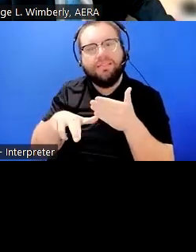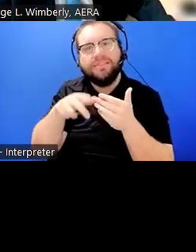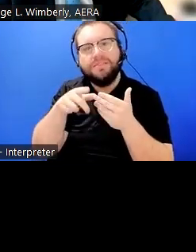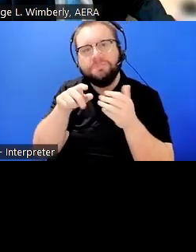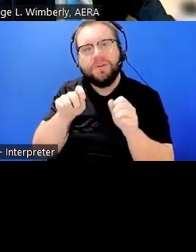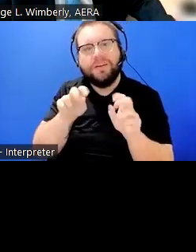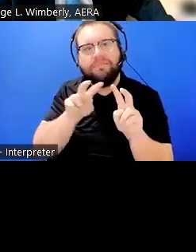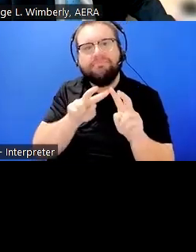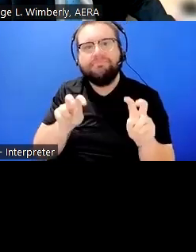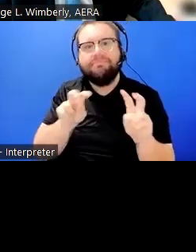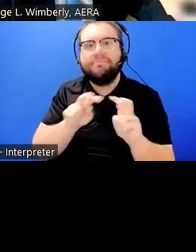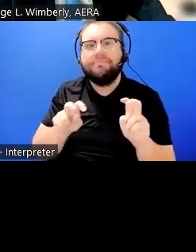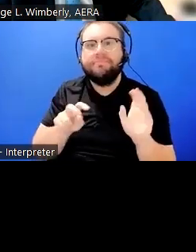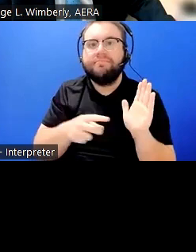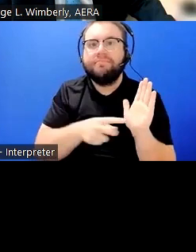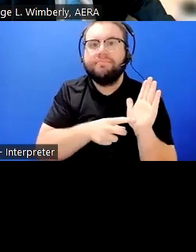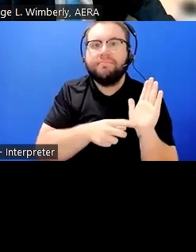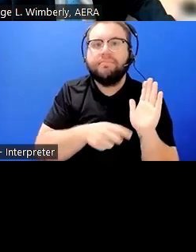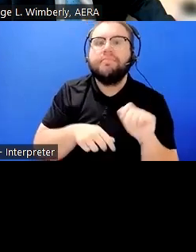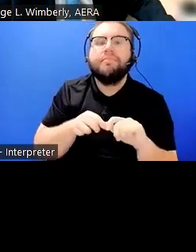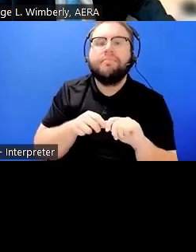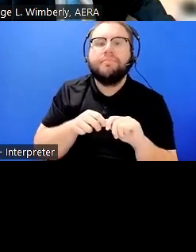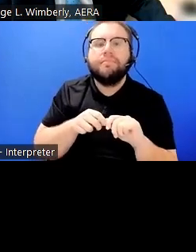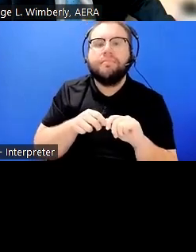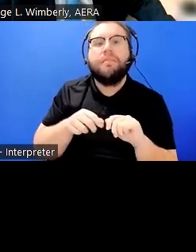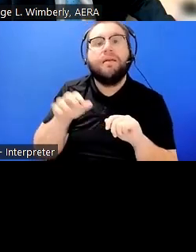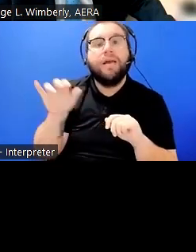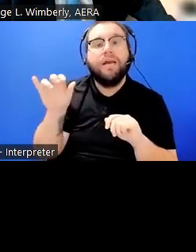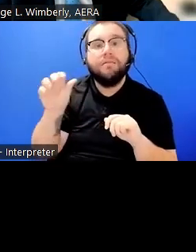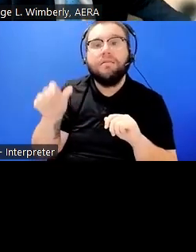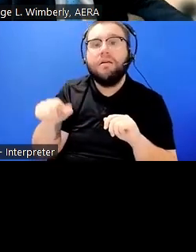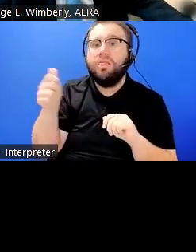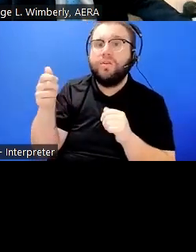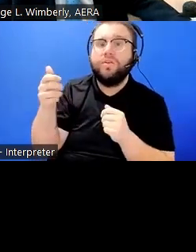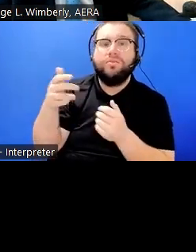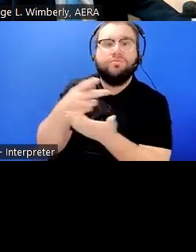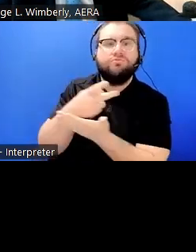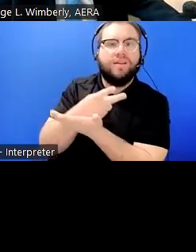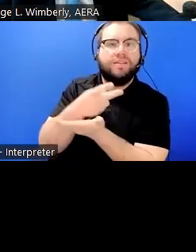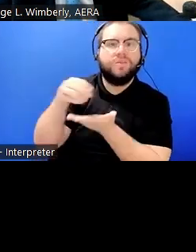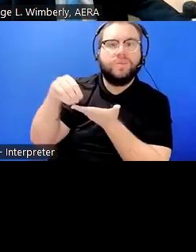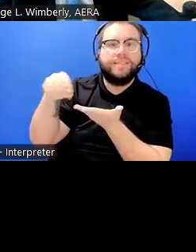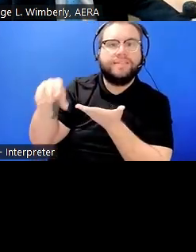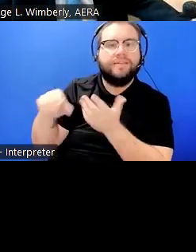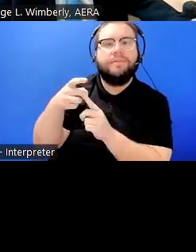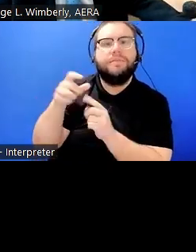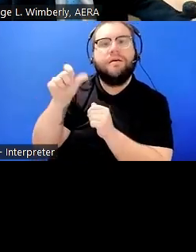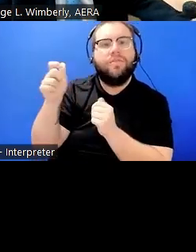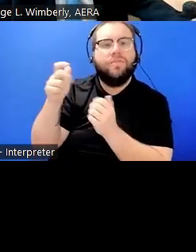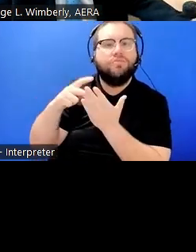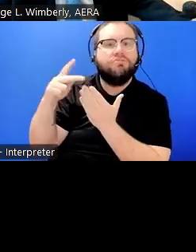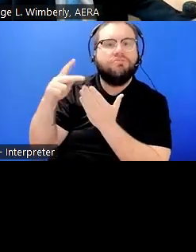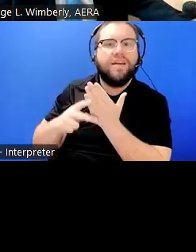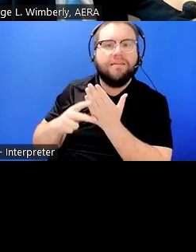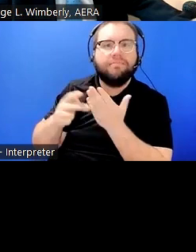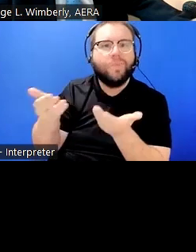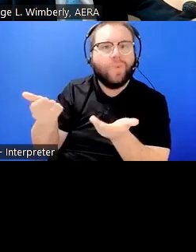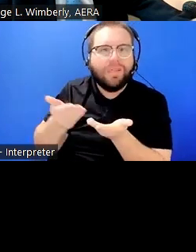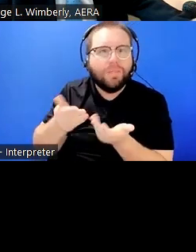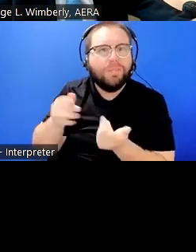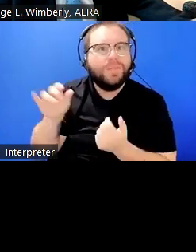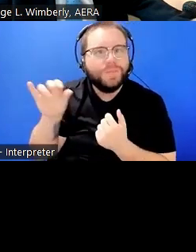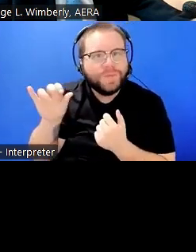And this is good, but and as well as other graduate students and other programs, which we welcome you all as well too. And then our